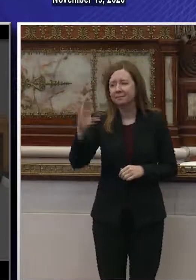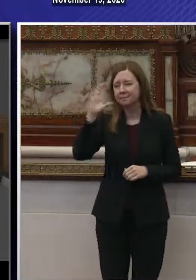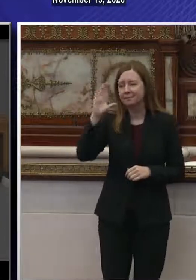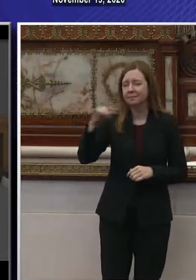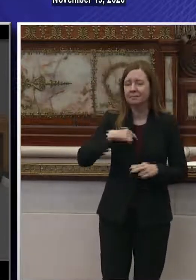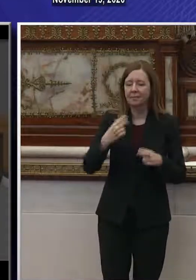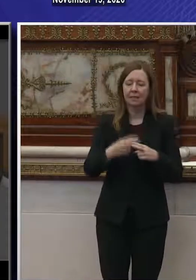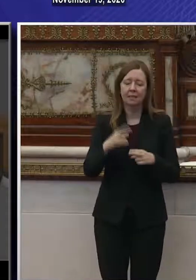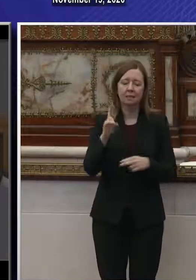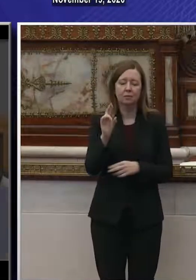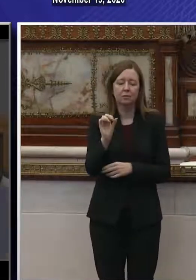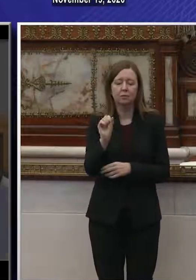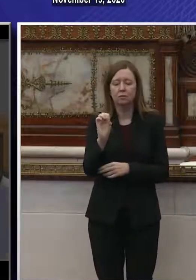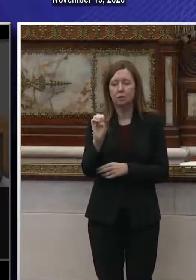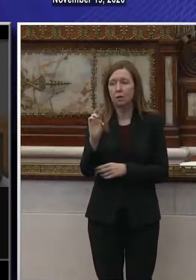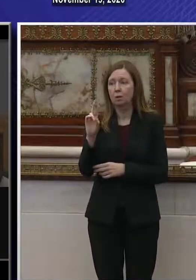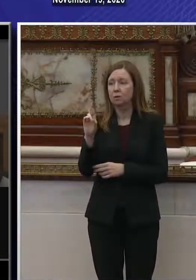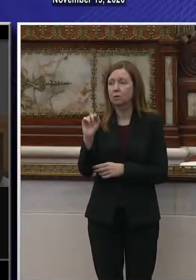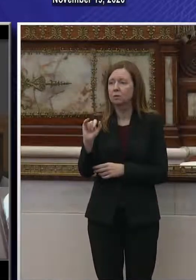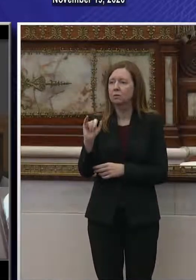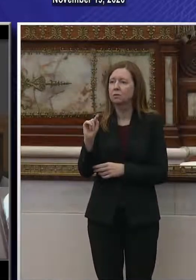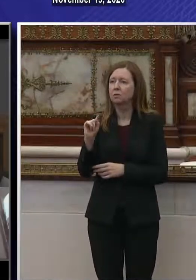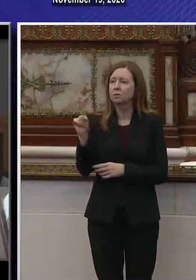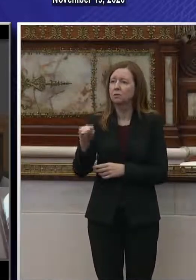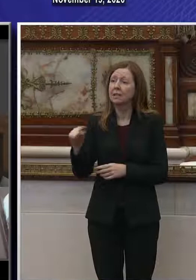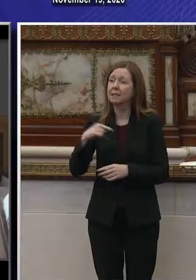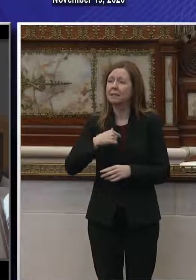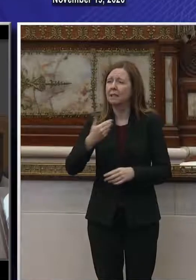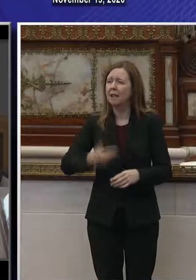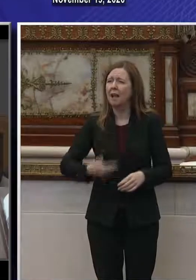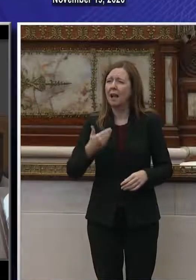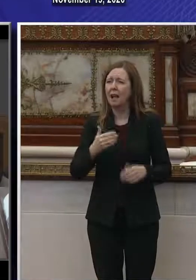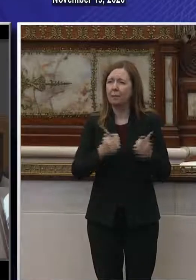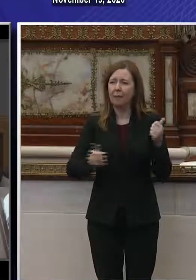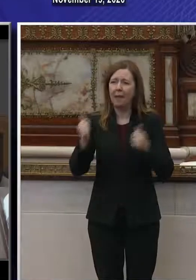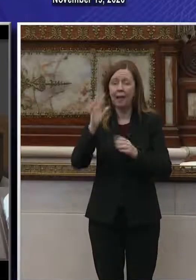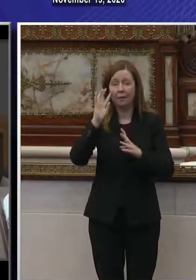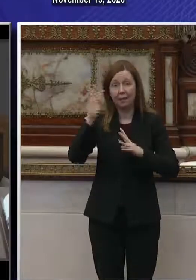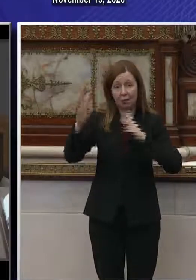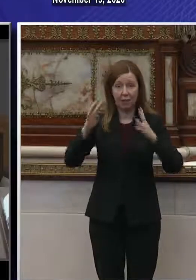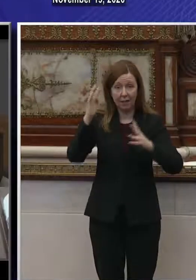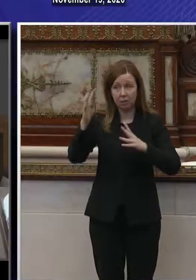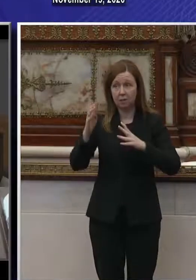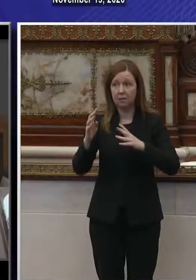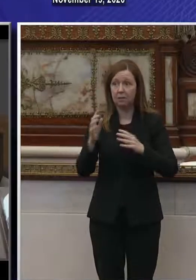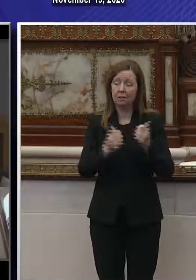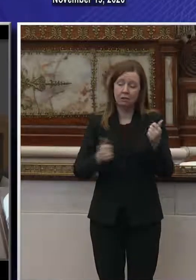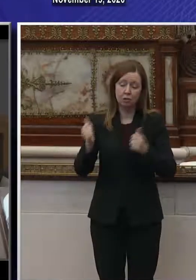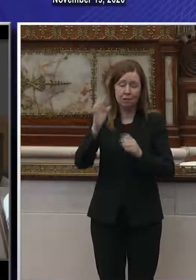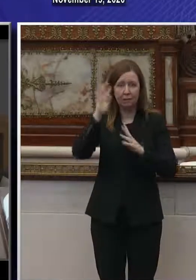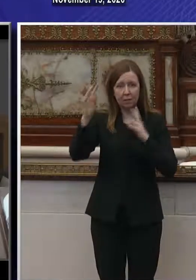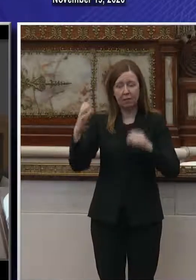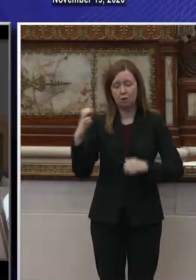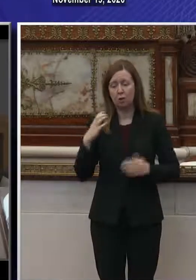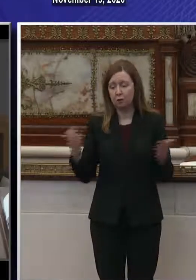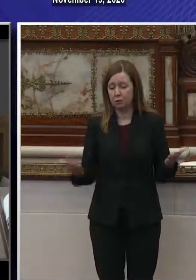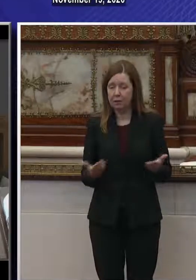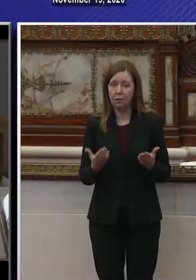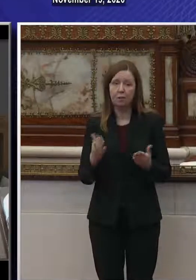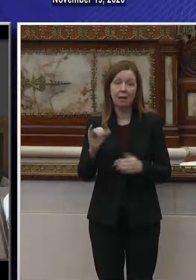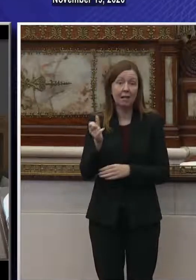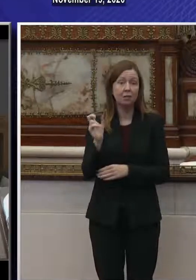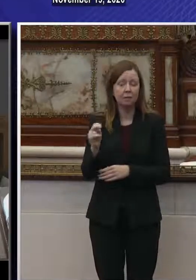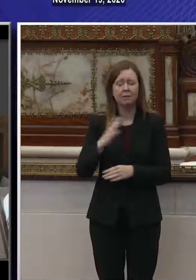Hi, my name is Rose Ritz. I am the head of innovation, Chief Innovation Officer here at Jefferson.